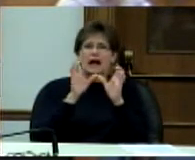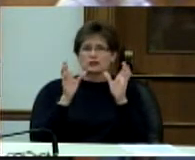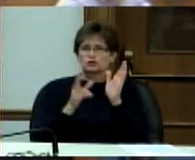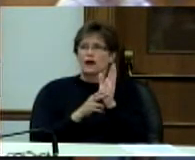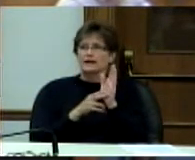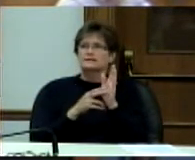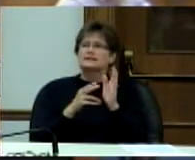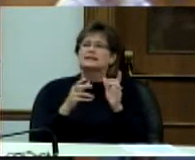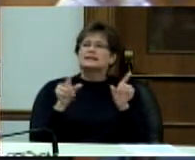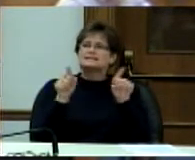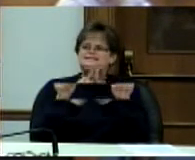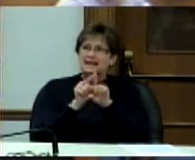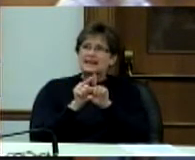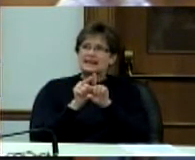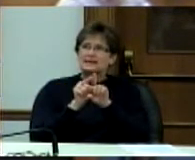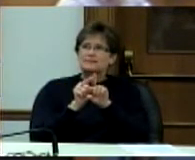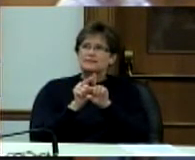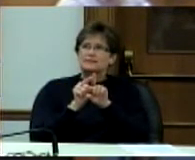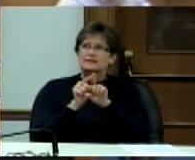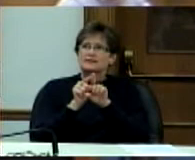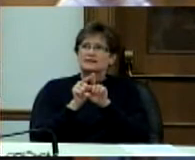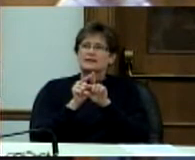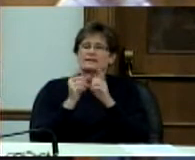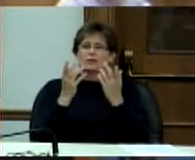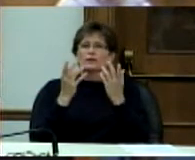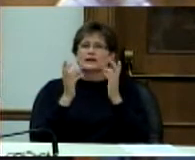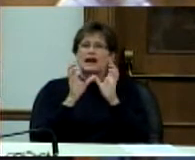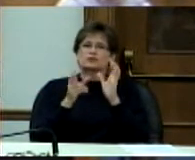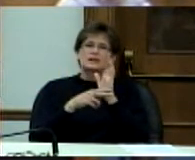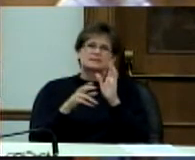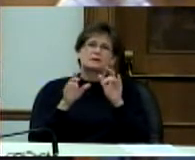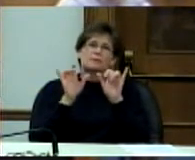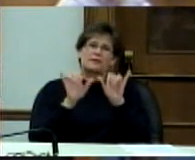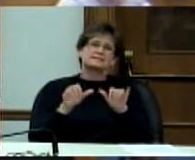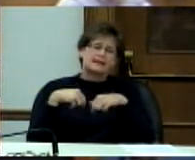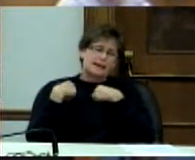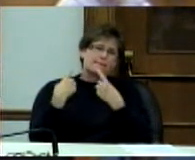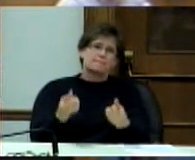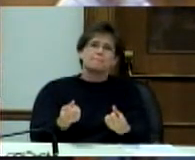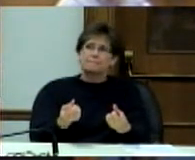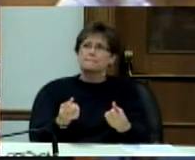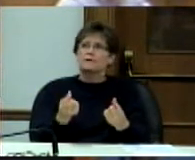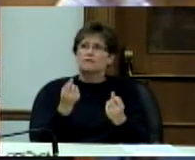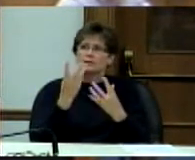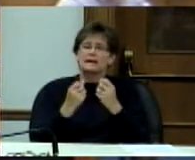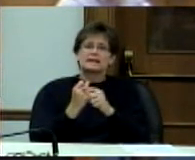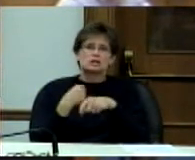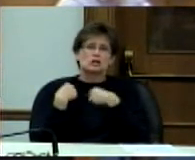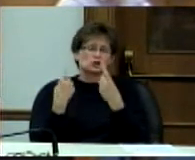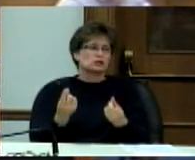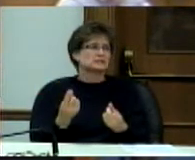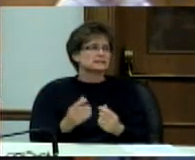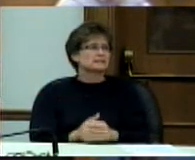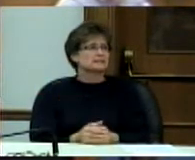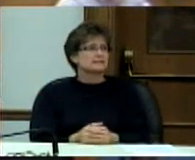it's approximately the same, stayed pretty stable over the last few years.